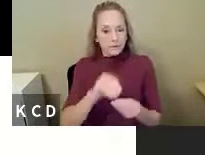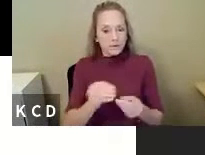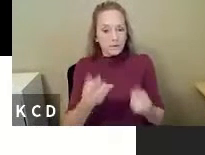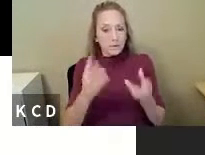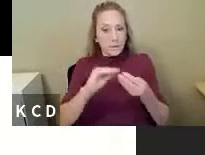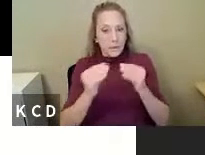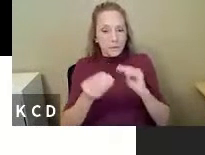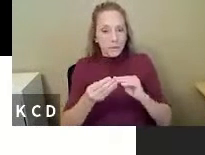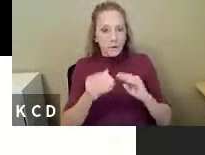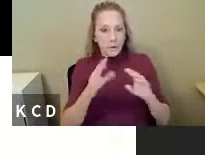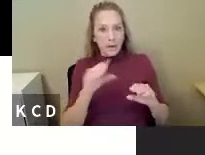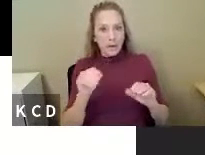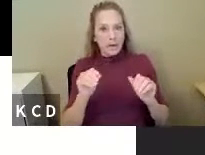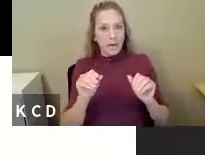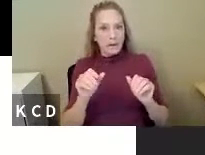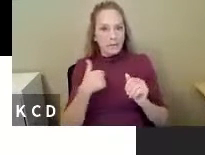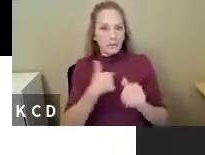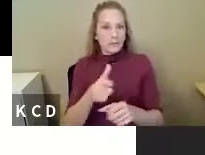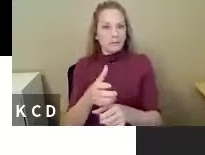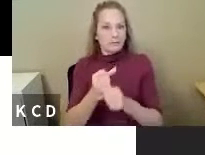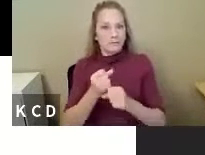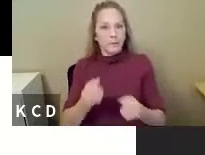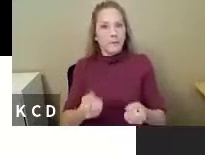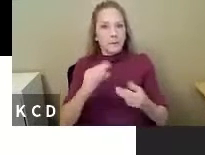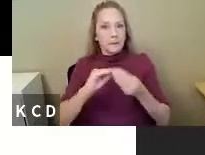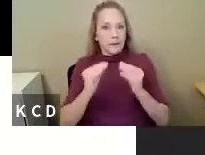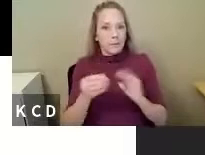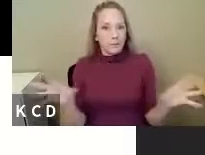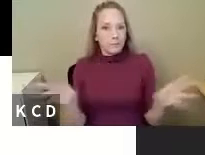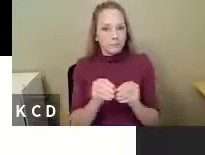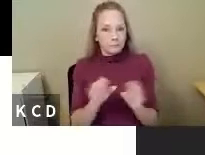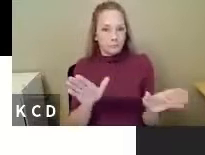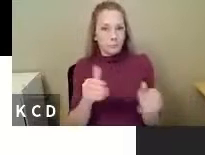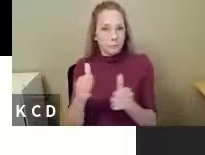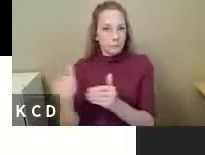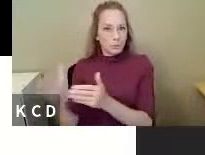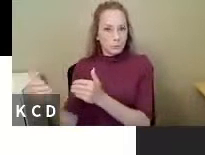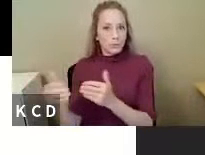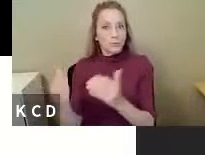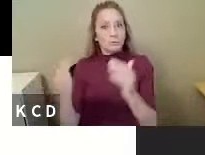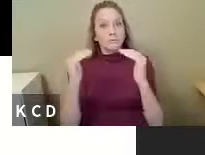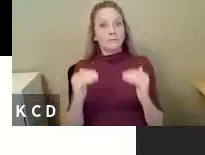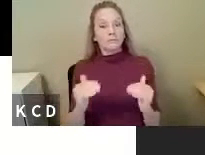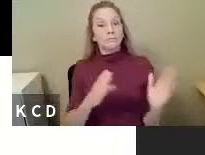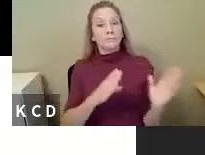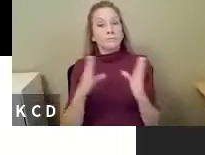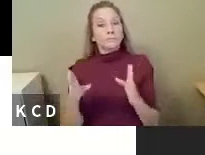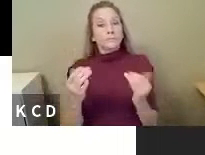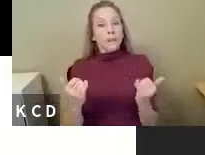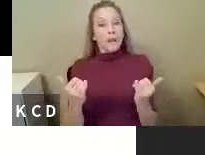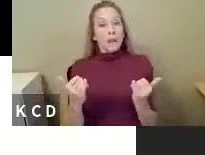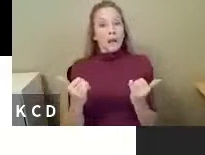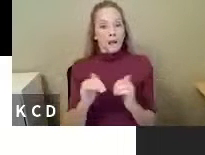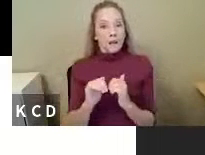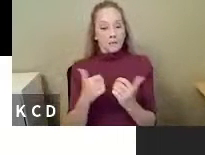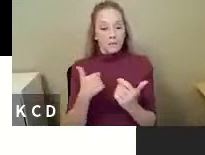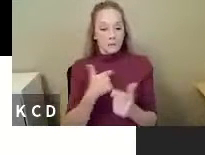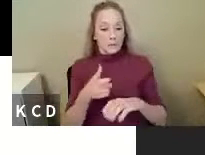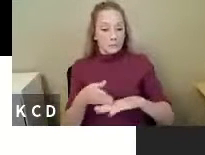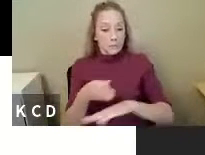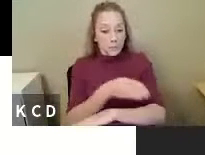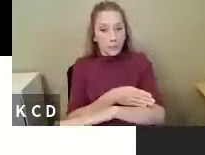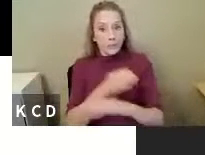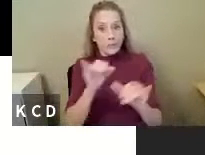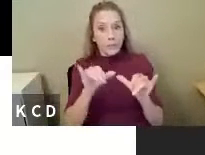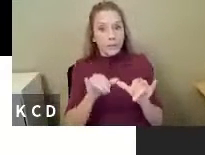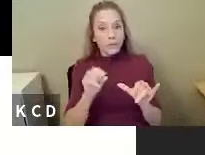please. So next steps. So next steps are to approve this or make a decision to do something